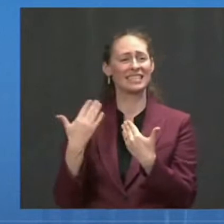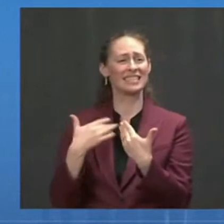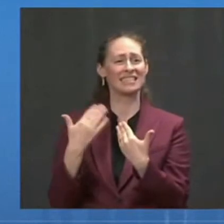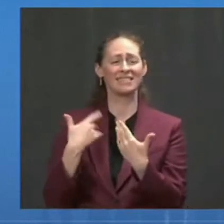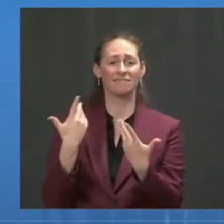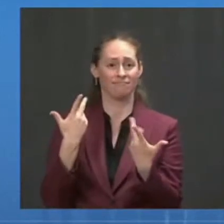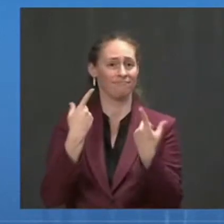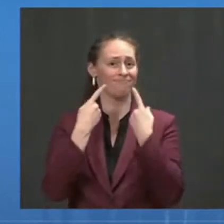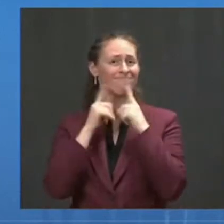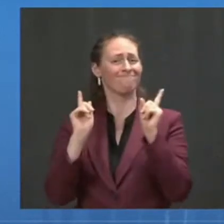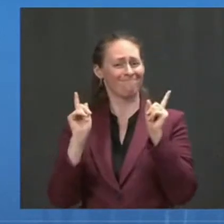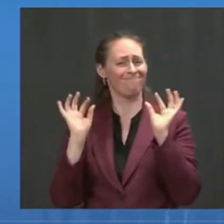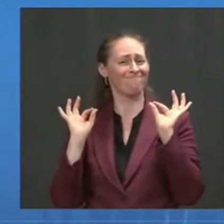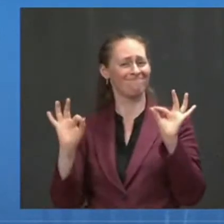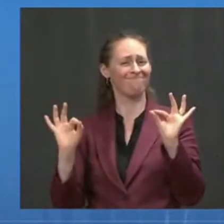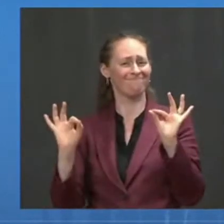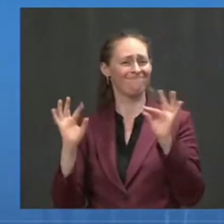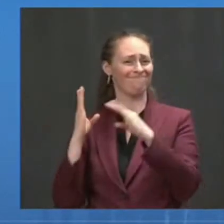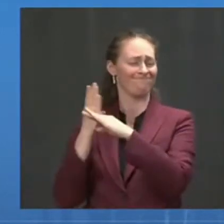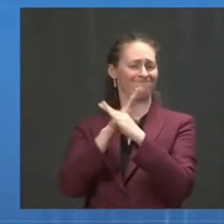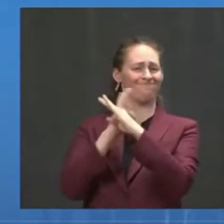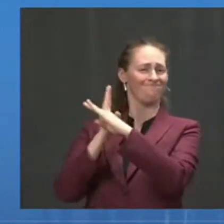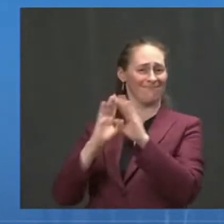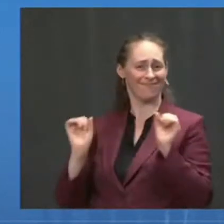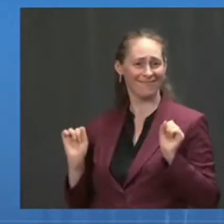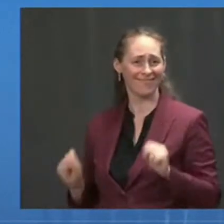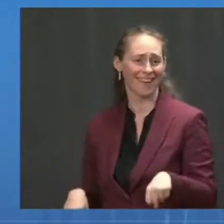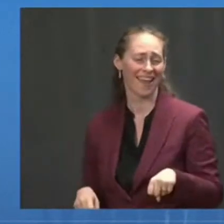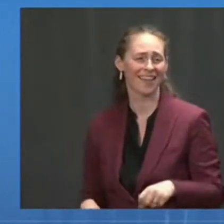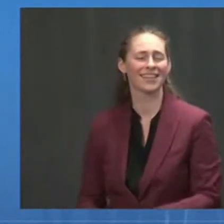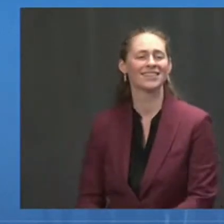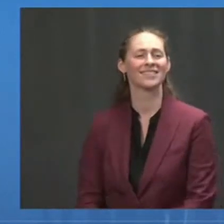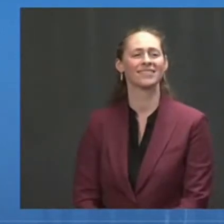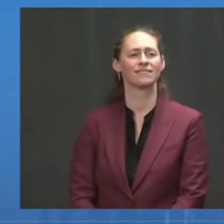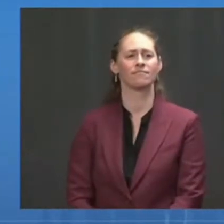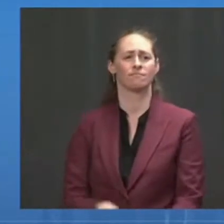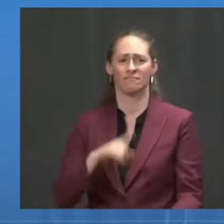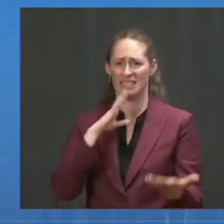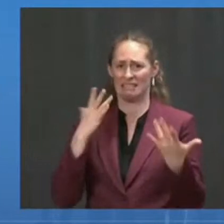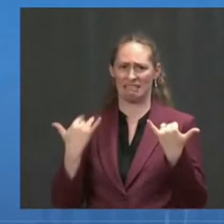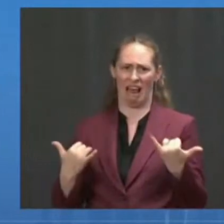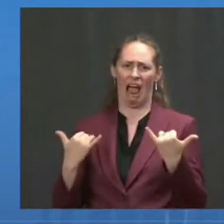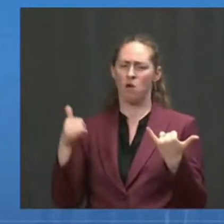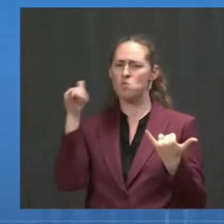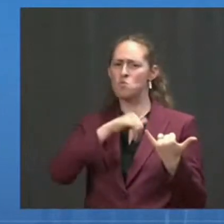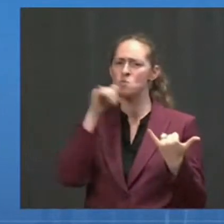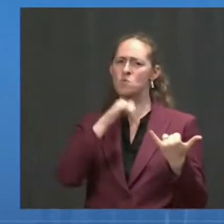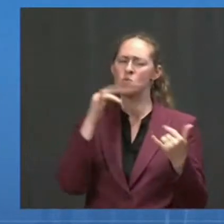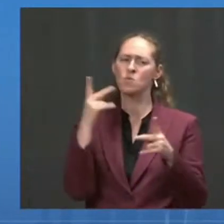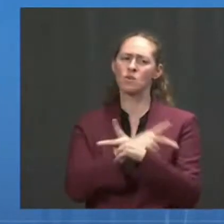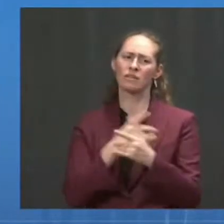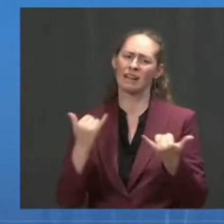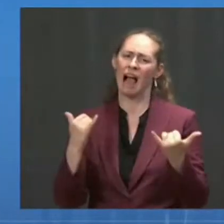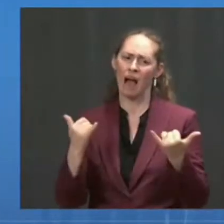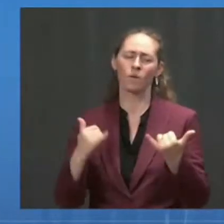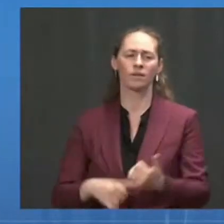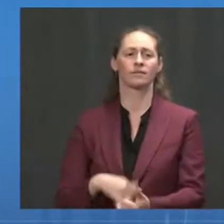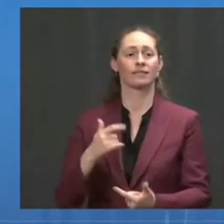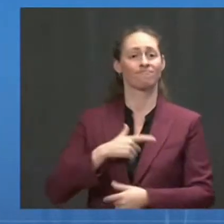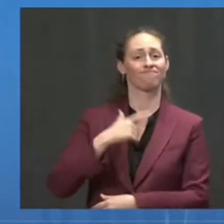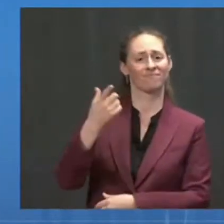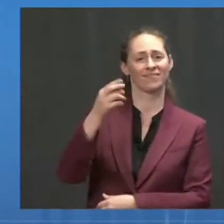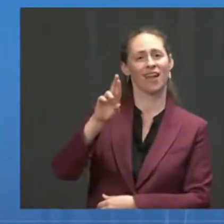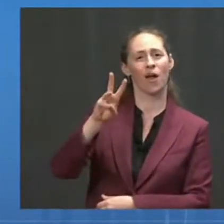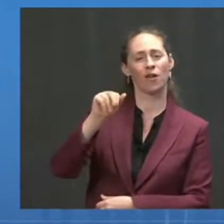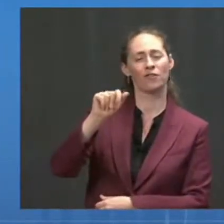works, and it's never been more important. With that, let me hand it over to Dr. Walensky. Thank